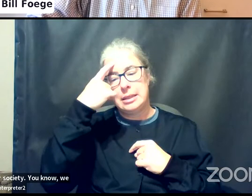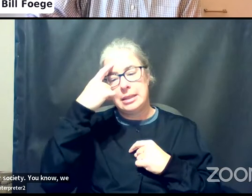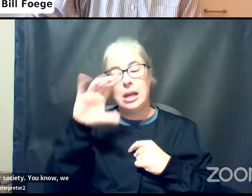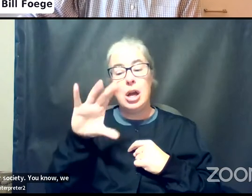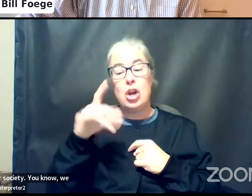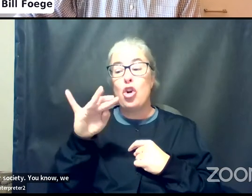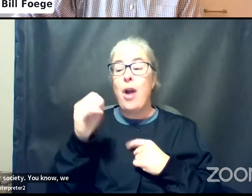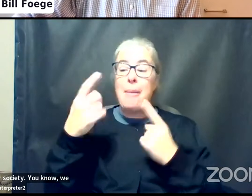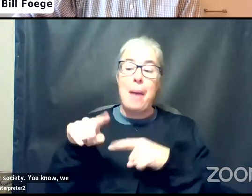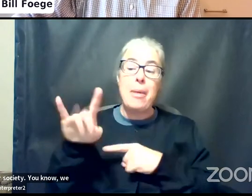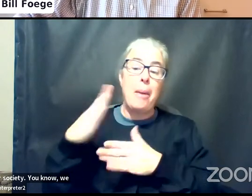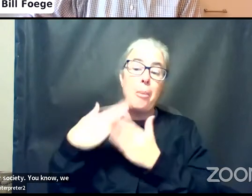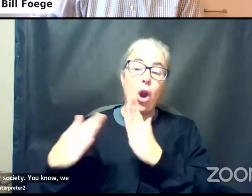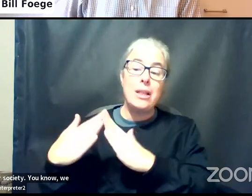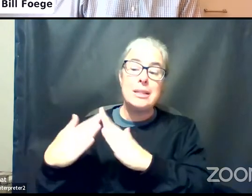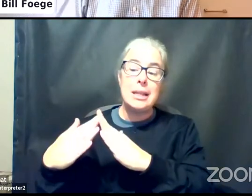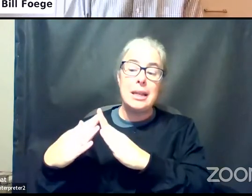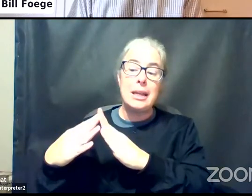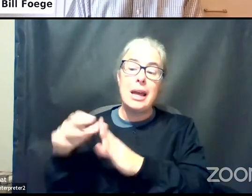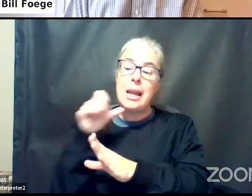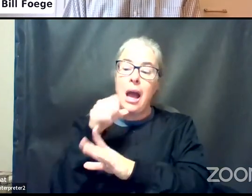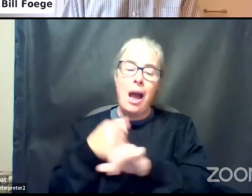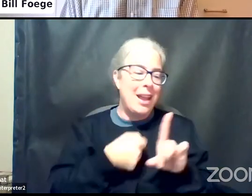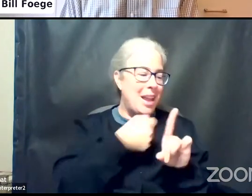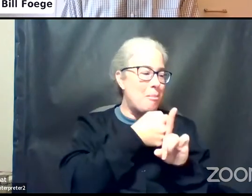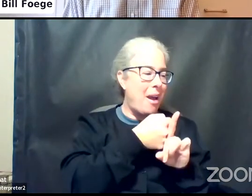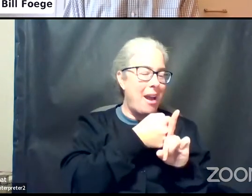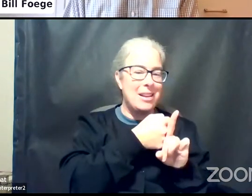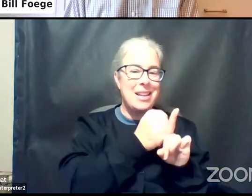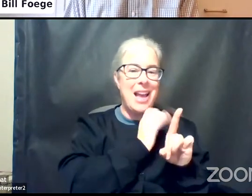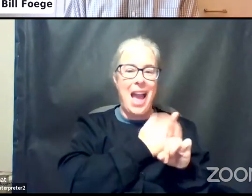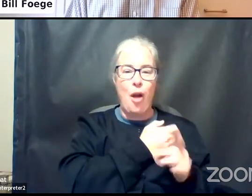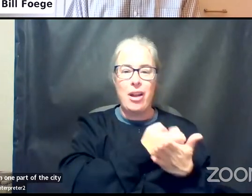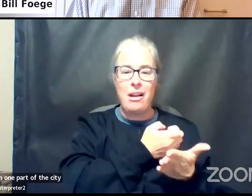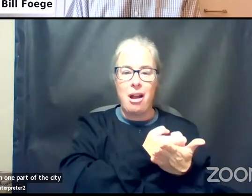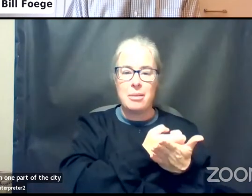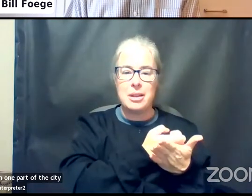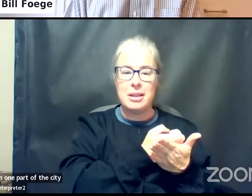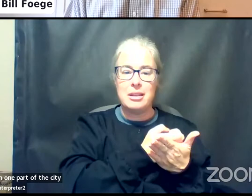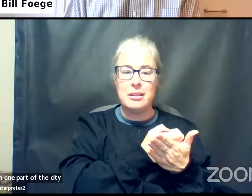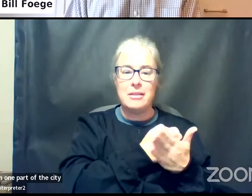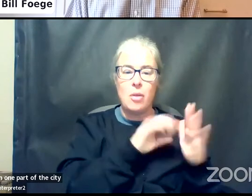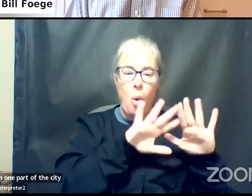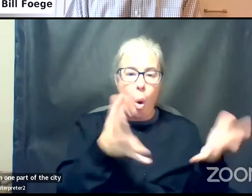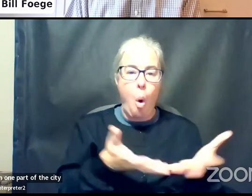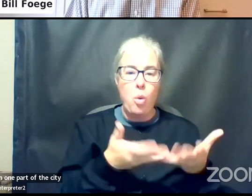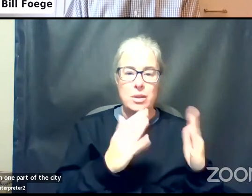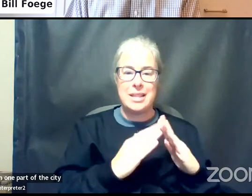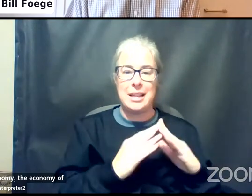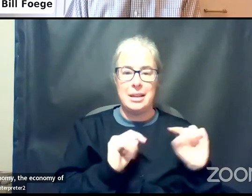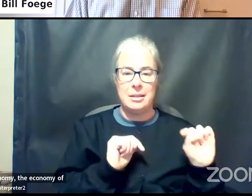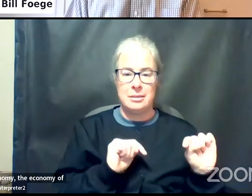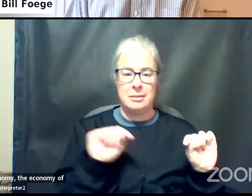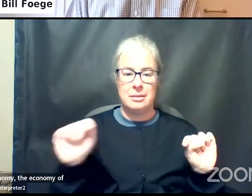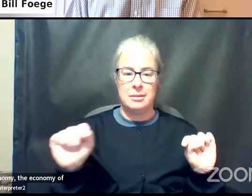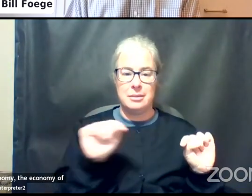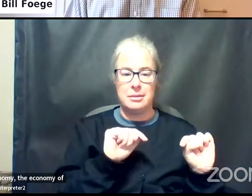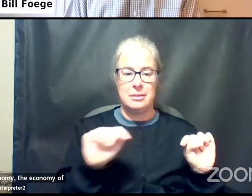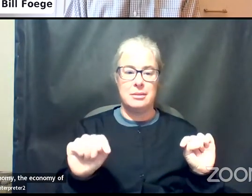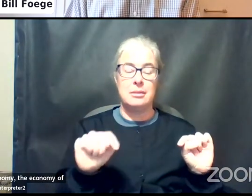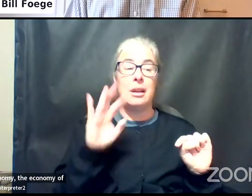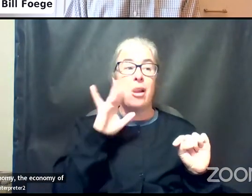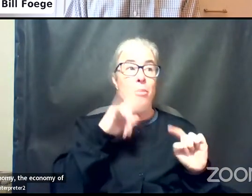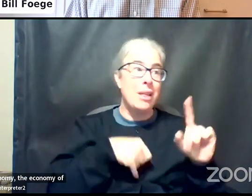in one part of the city and it won't also impact our economy the economy of the city overall and ultimately